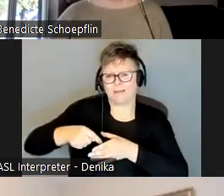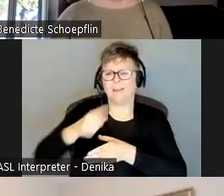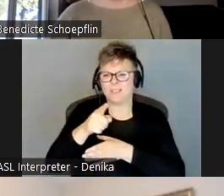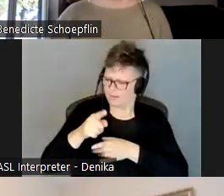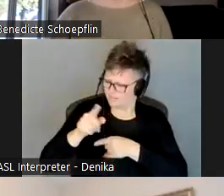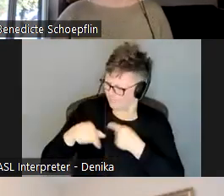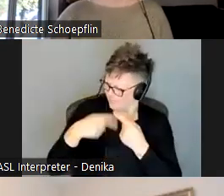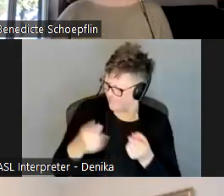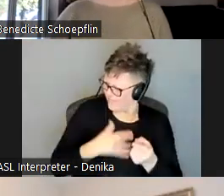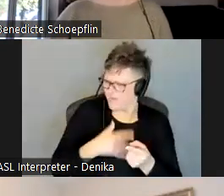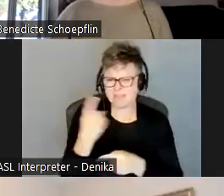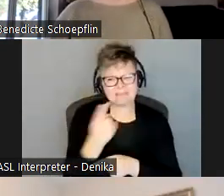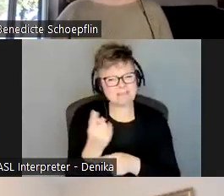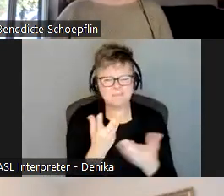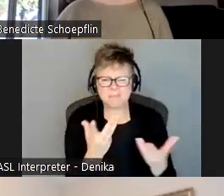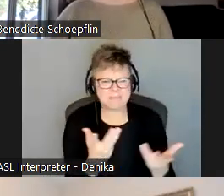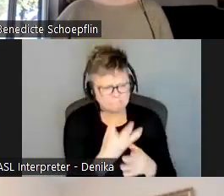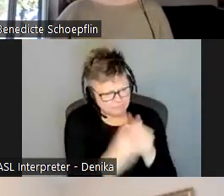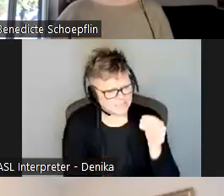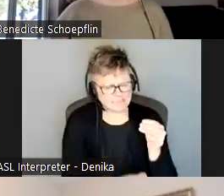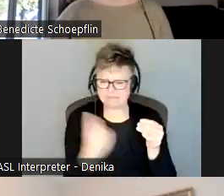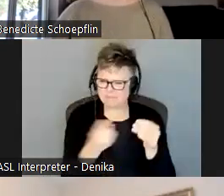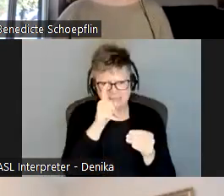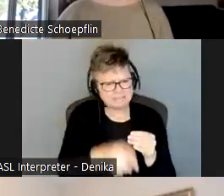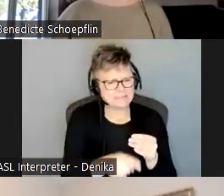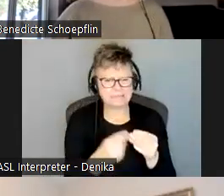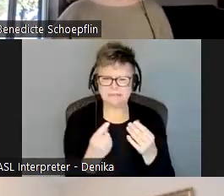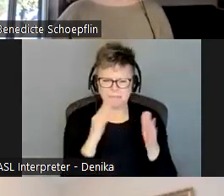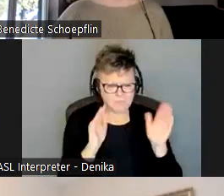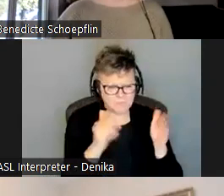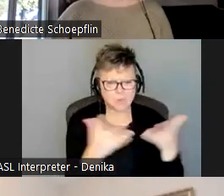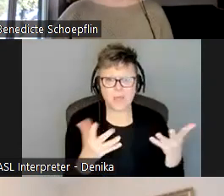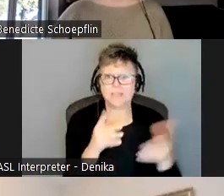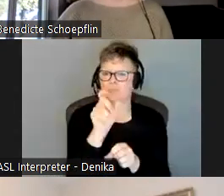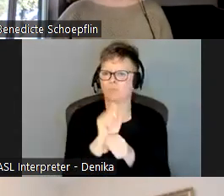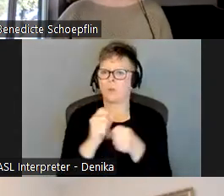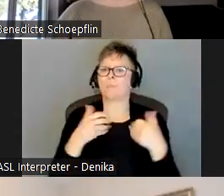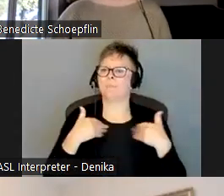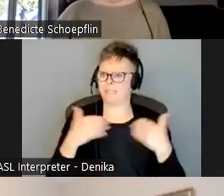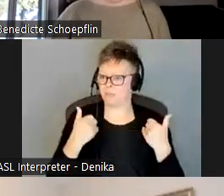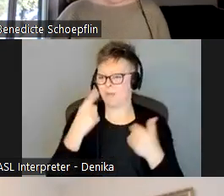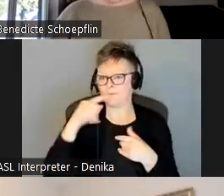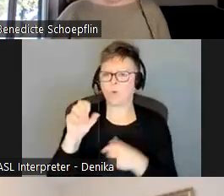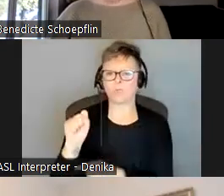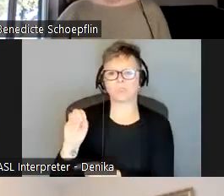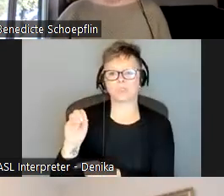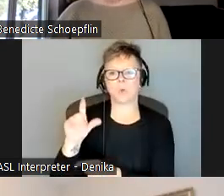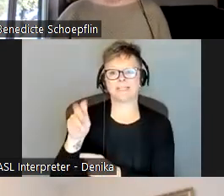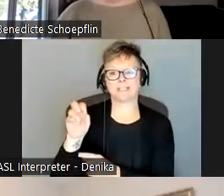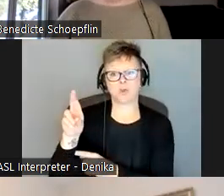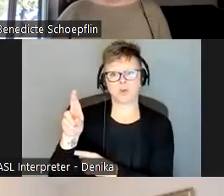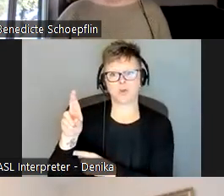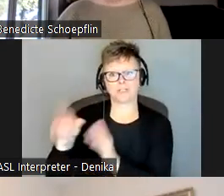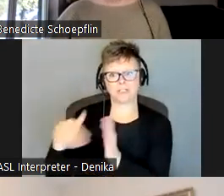realized that there was something that was a necessity. So she started working with the Ministry of the Solicitor General at the Freedom of